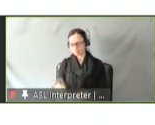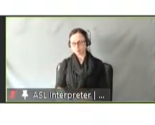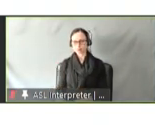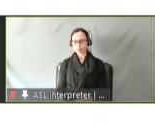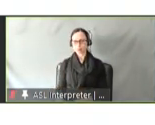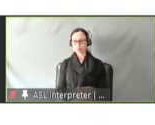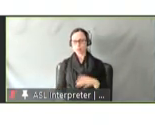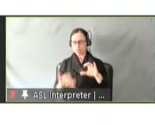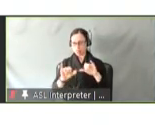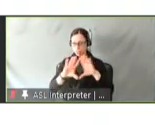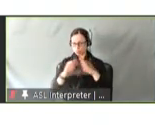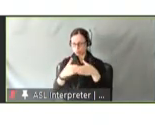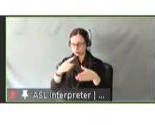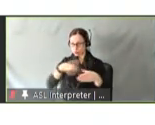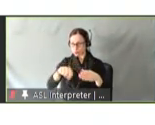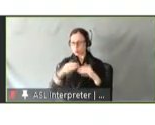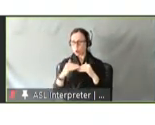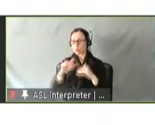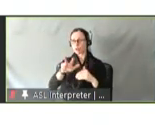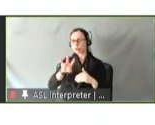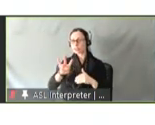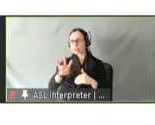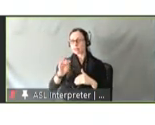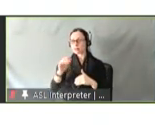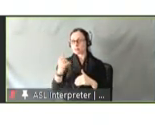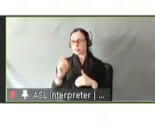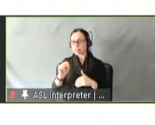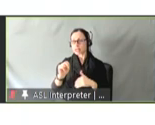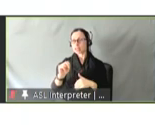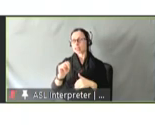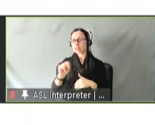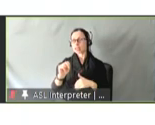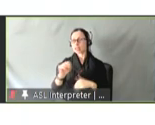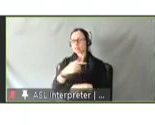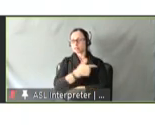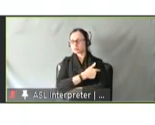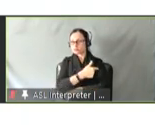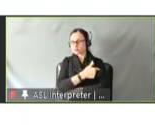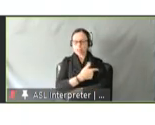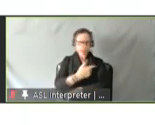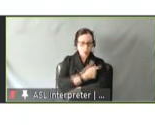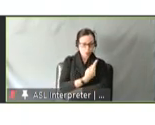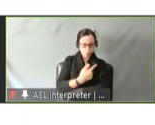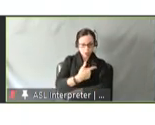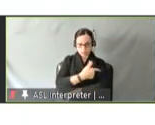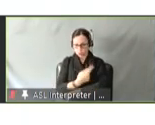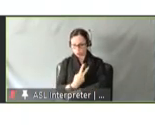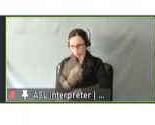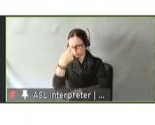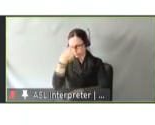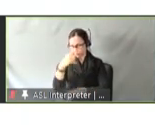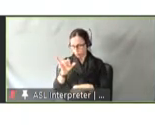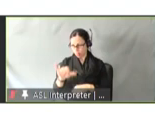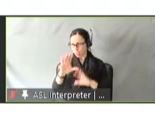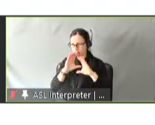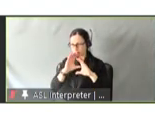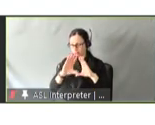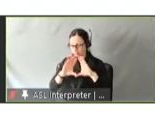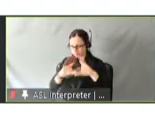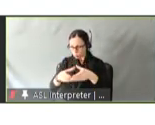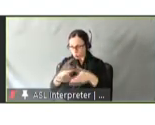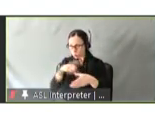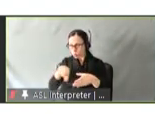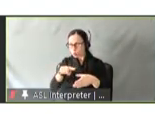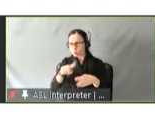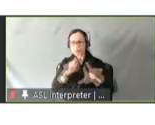In this group, there were over 37 million doses of dose 1 and dose 2 administered to these age groups. And again, reporting